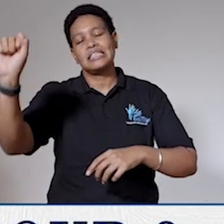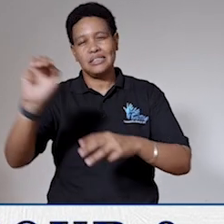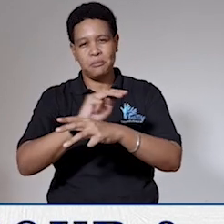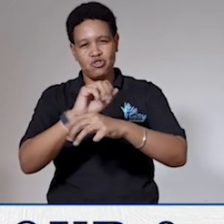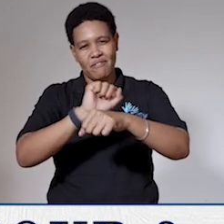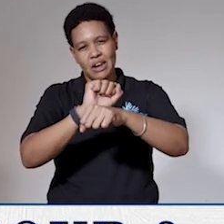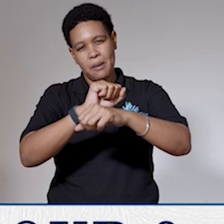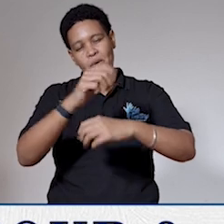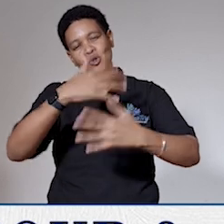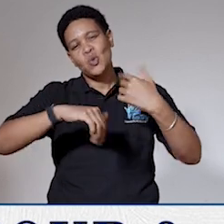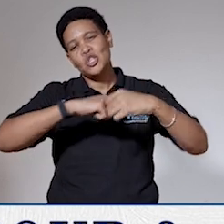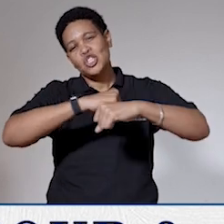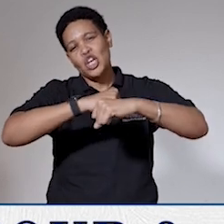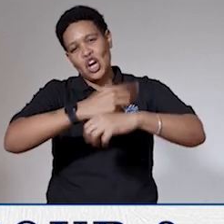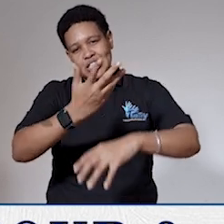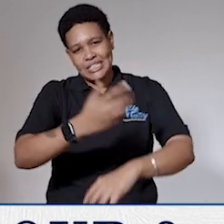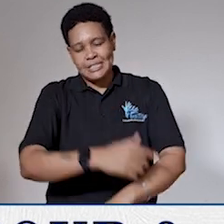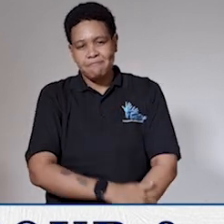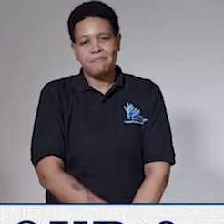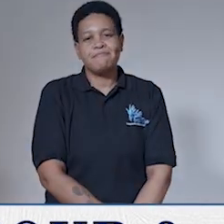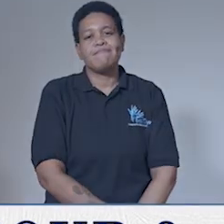Security.